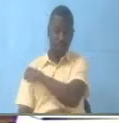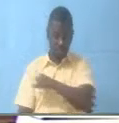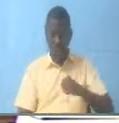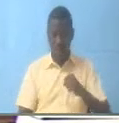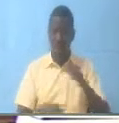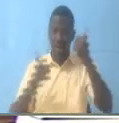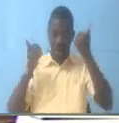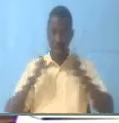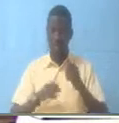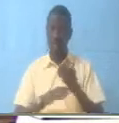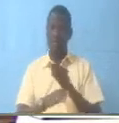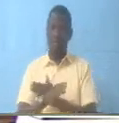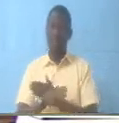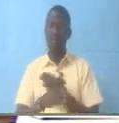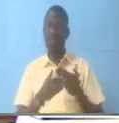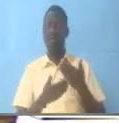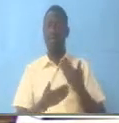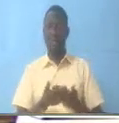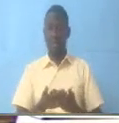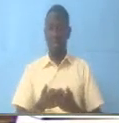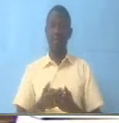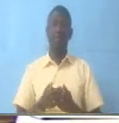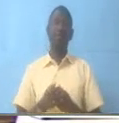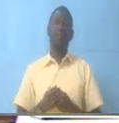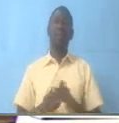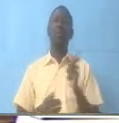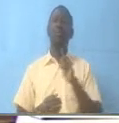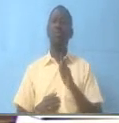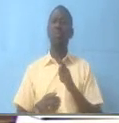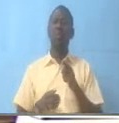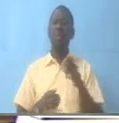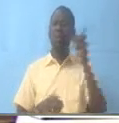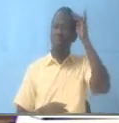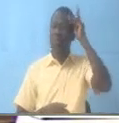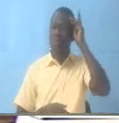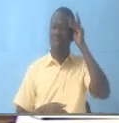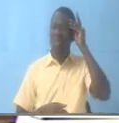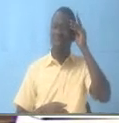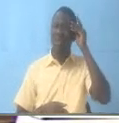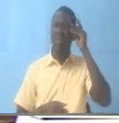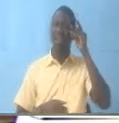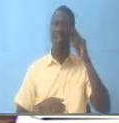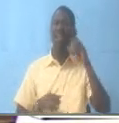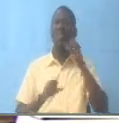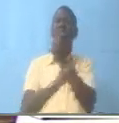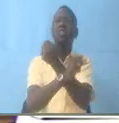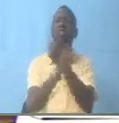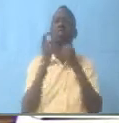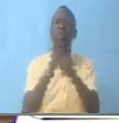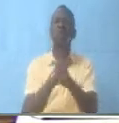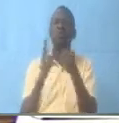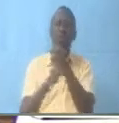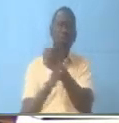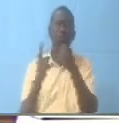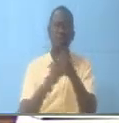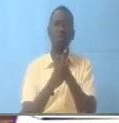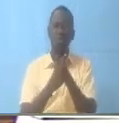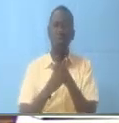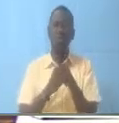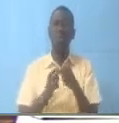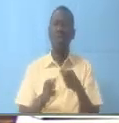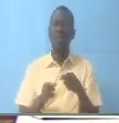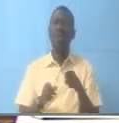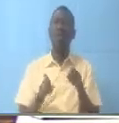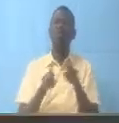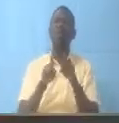d'état 1994 ba xewoon na ba pare. What was the political atmosphere like for lawyers? Naka la mbiri politique bi meloon